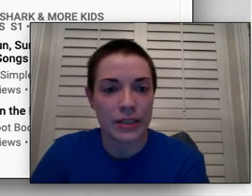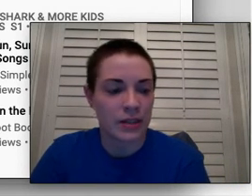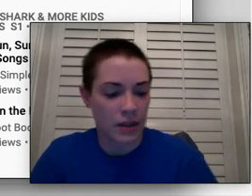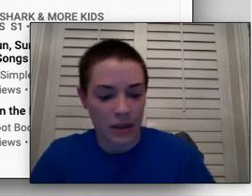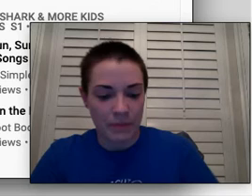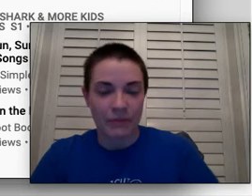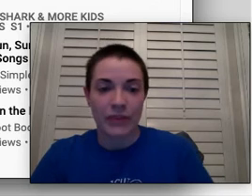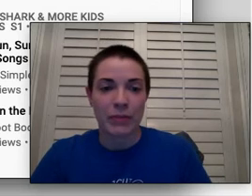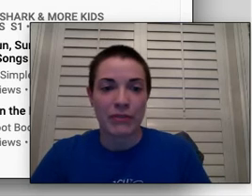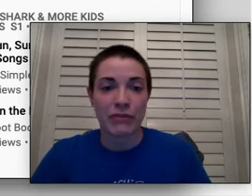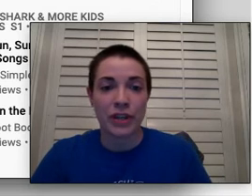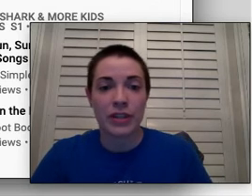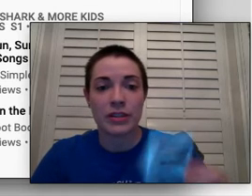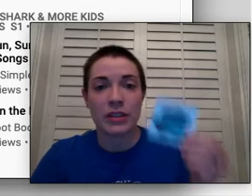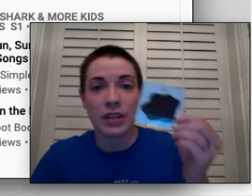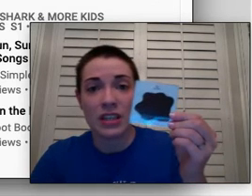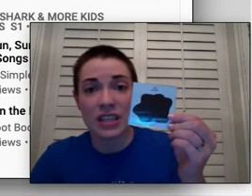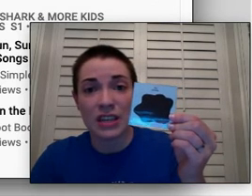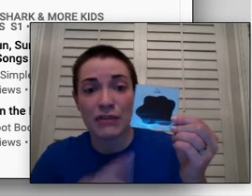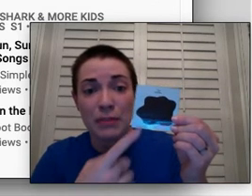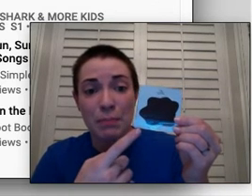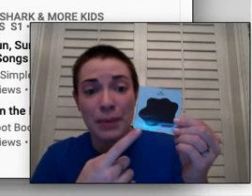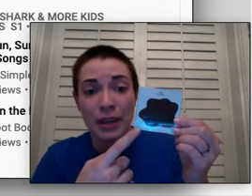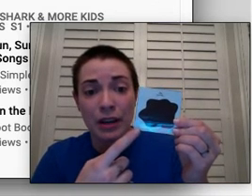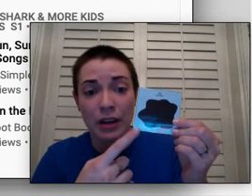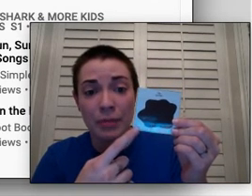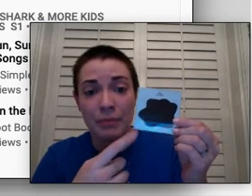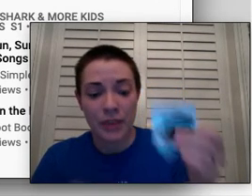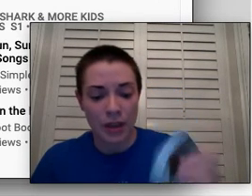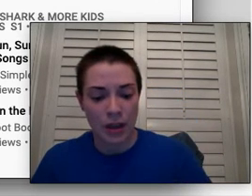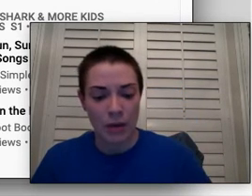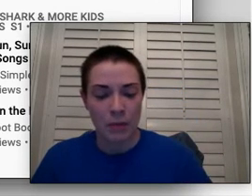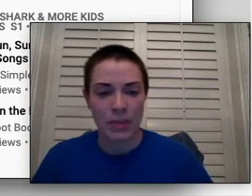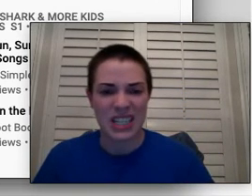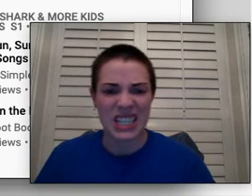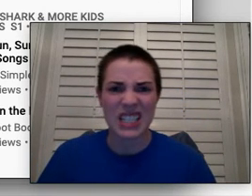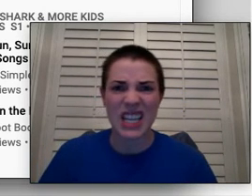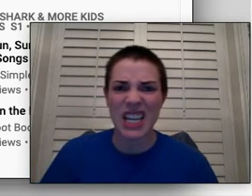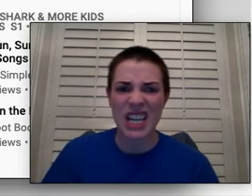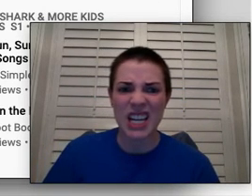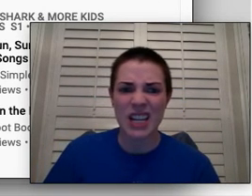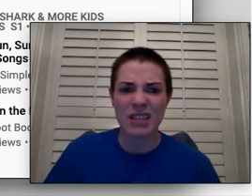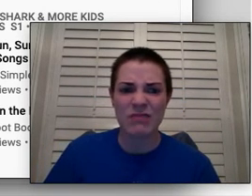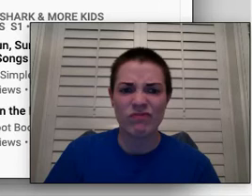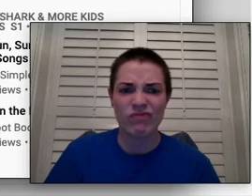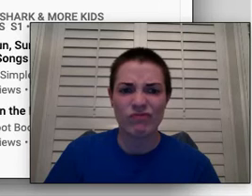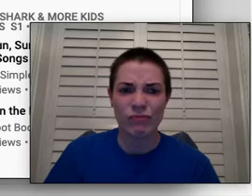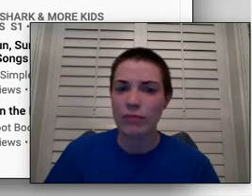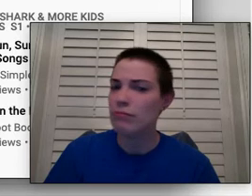goodness. My friends, he's even bigger. But is he done eating?